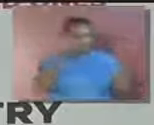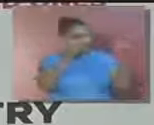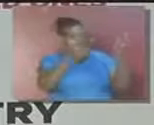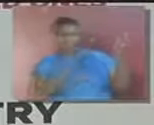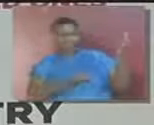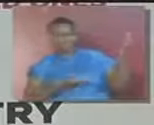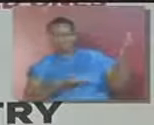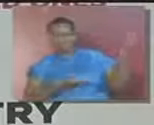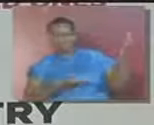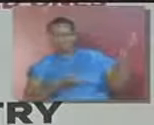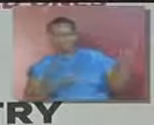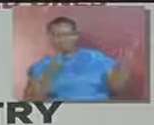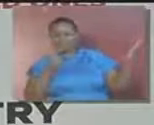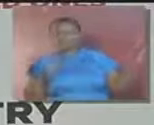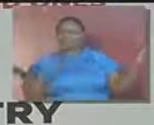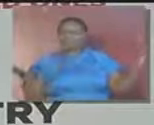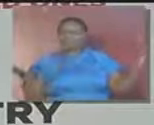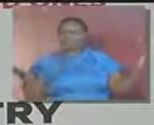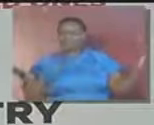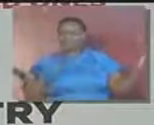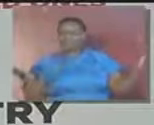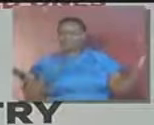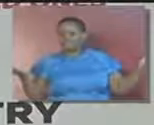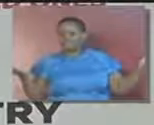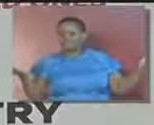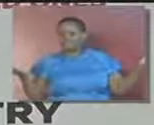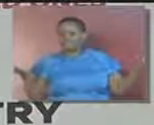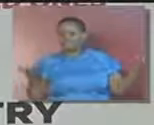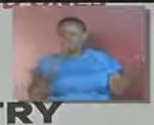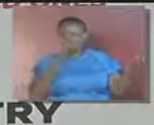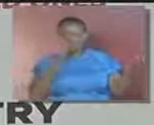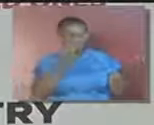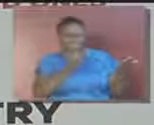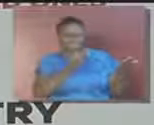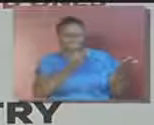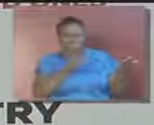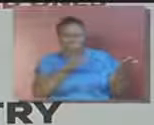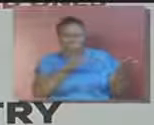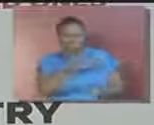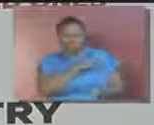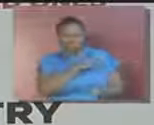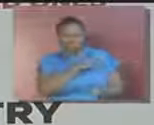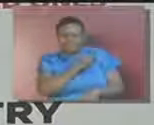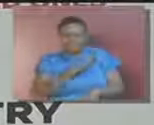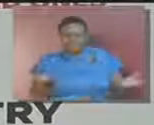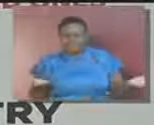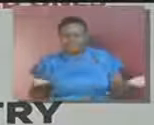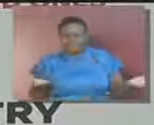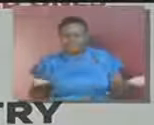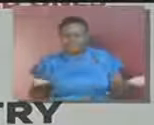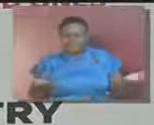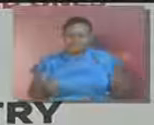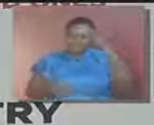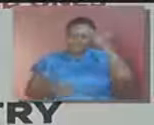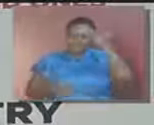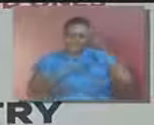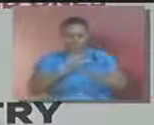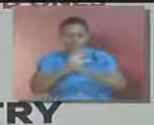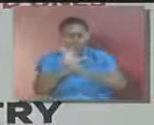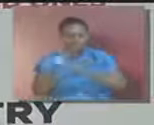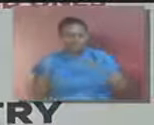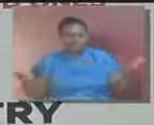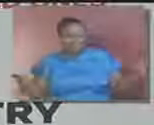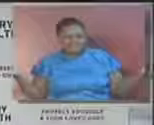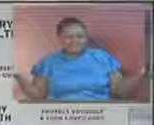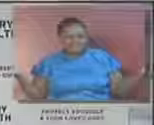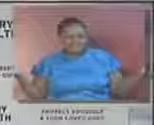in a hospital and being a statistic. So that is my focus. My focus is on human behavior. Thank you very much,